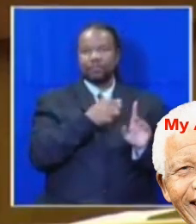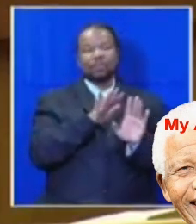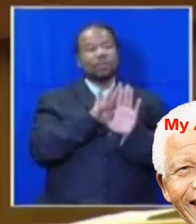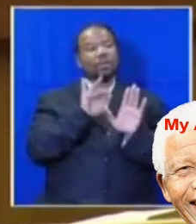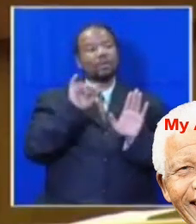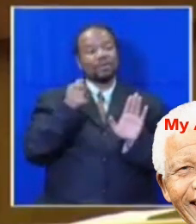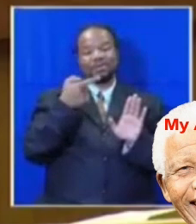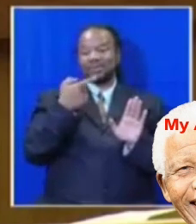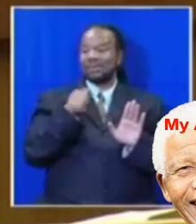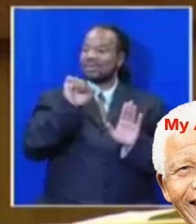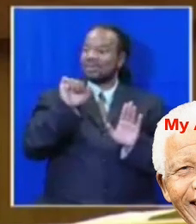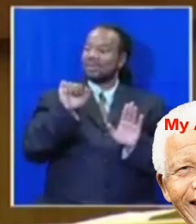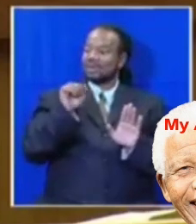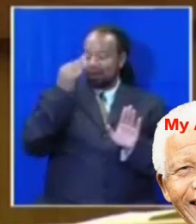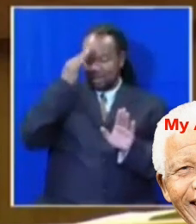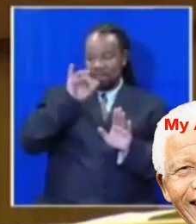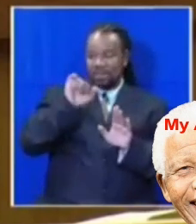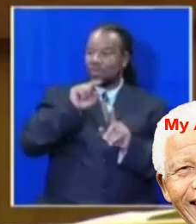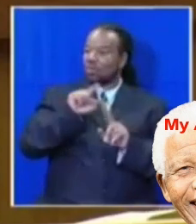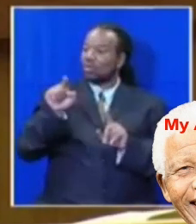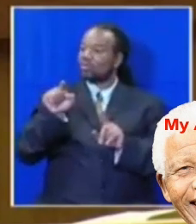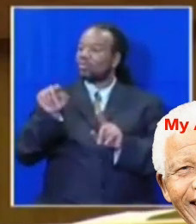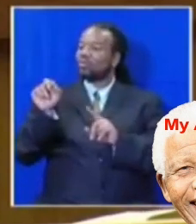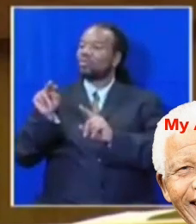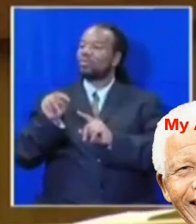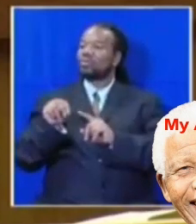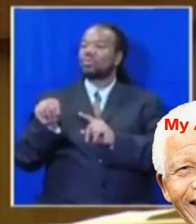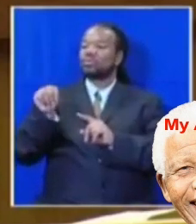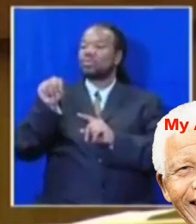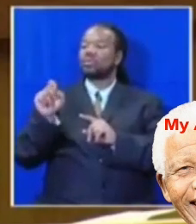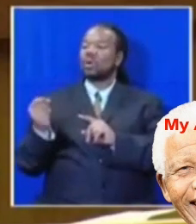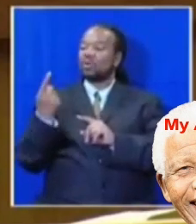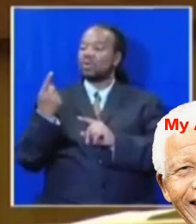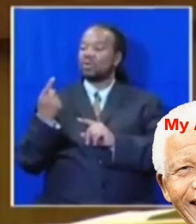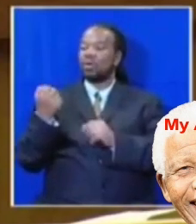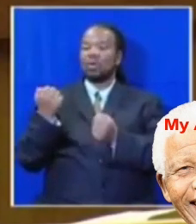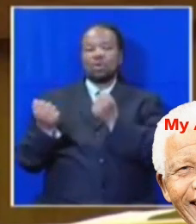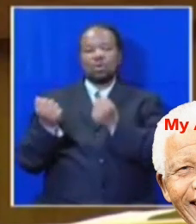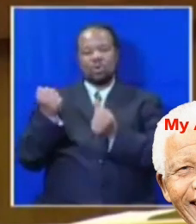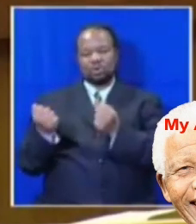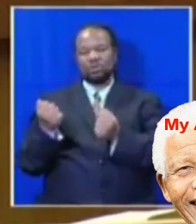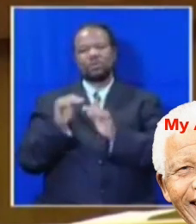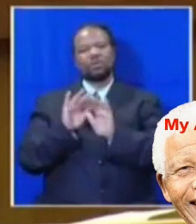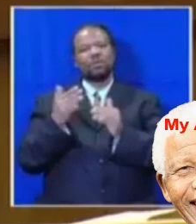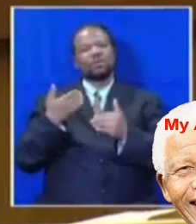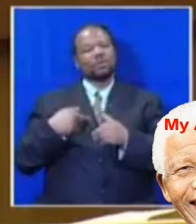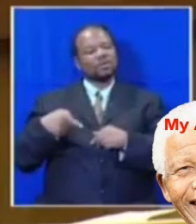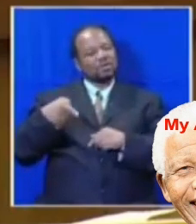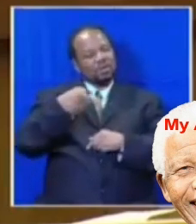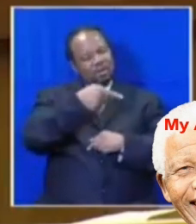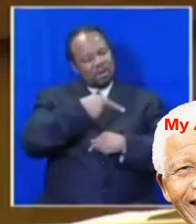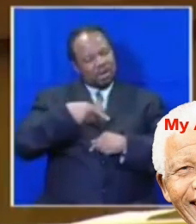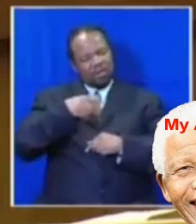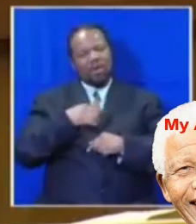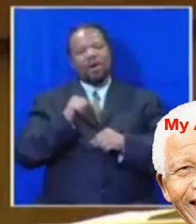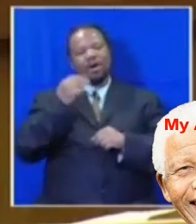Court. And I can also assure you that it's our government that is appealing the judgment